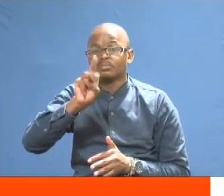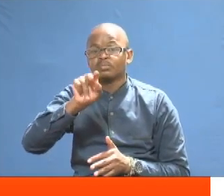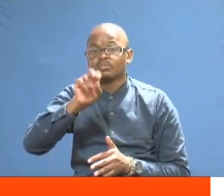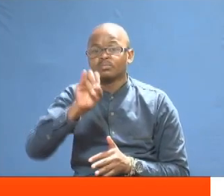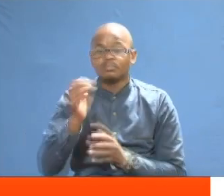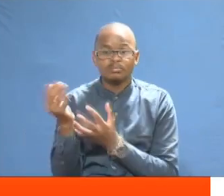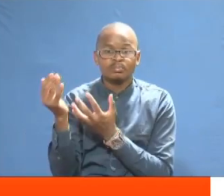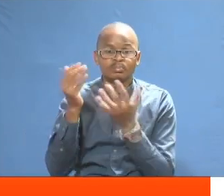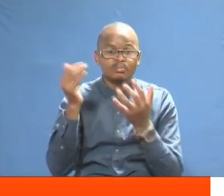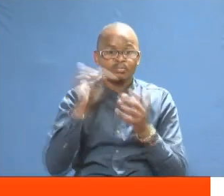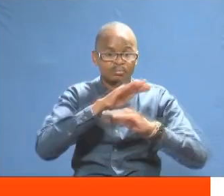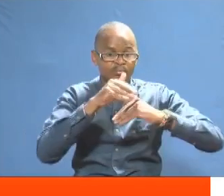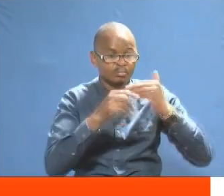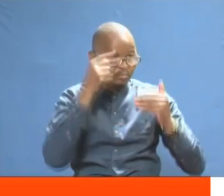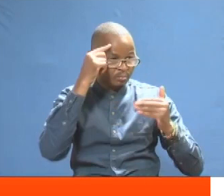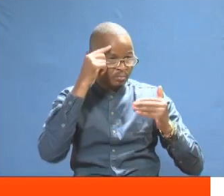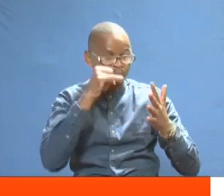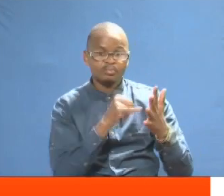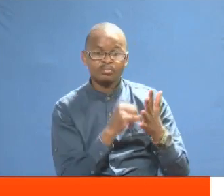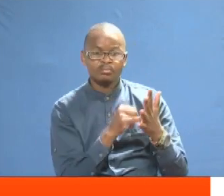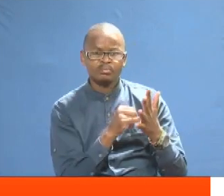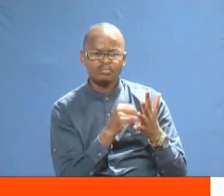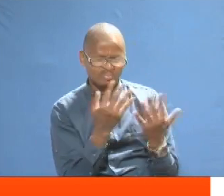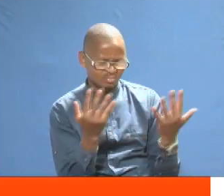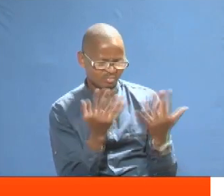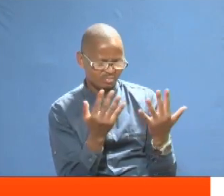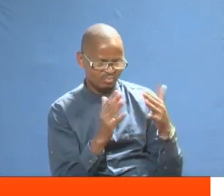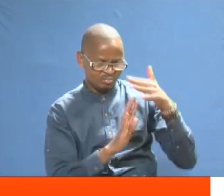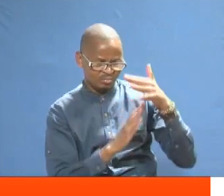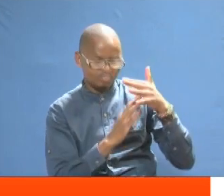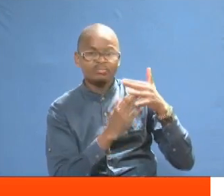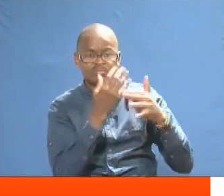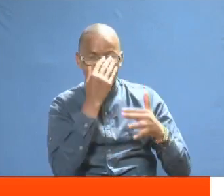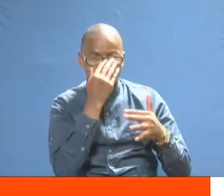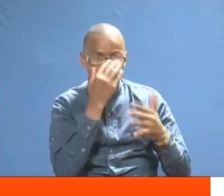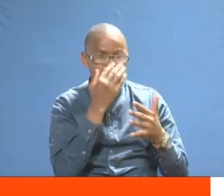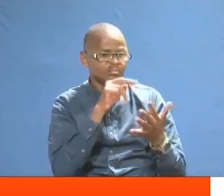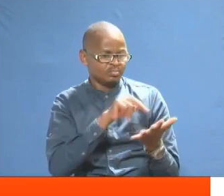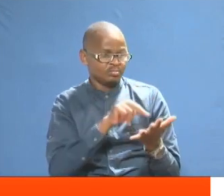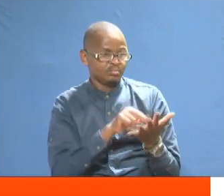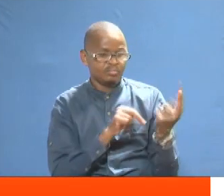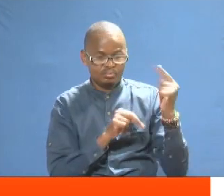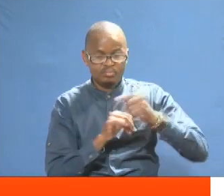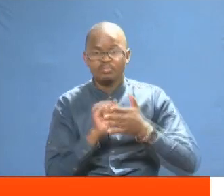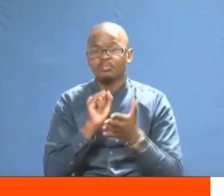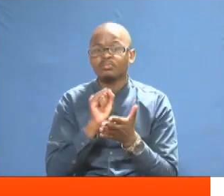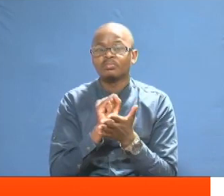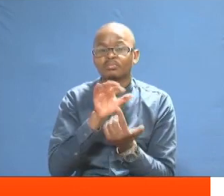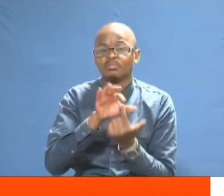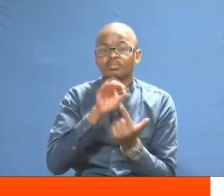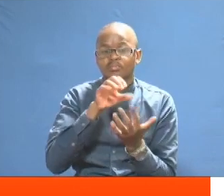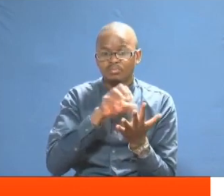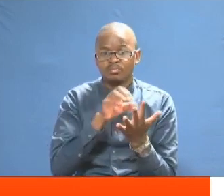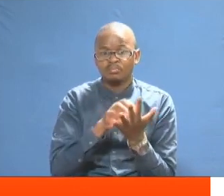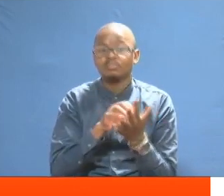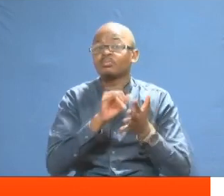will carry anyone who is not for it. Where do you think Deputy President William Ruto will stand come that particular